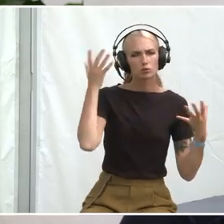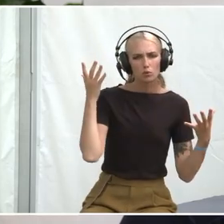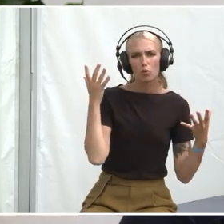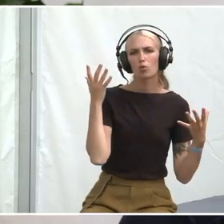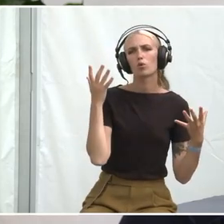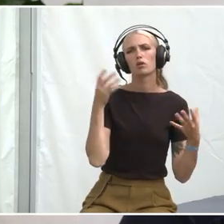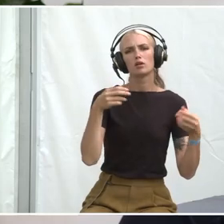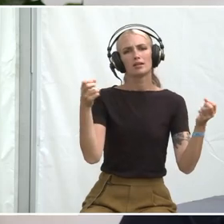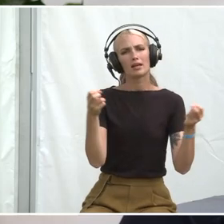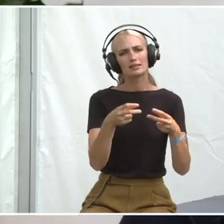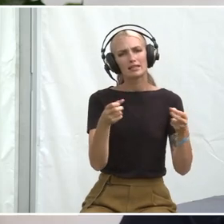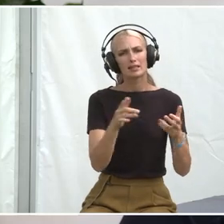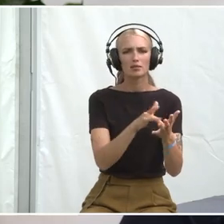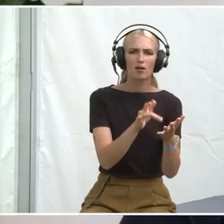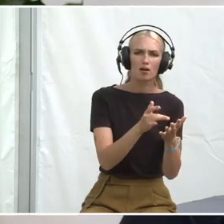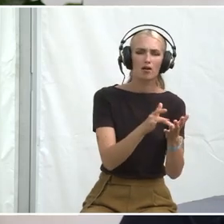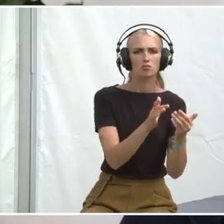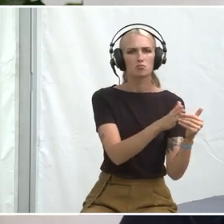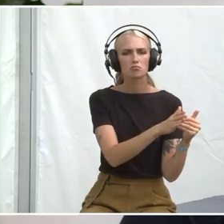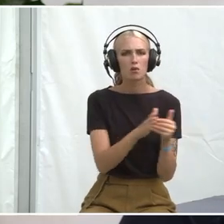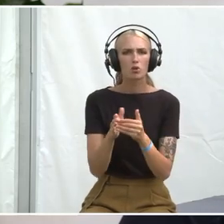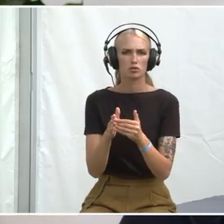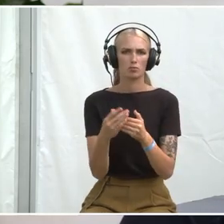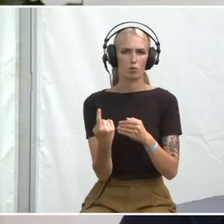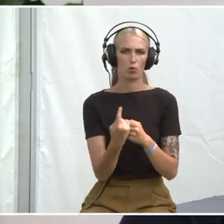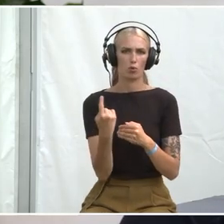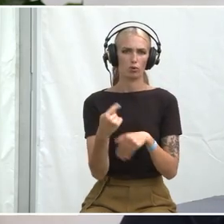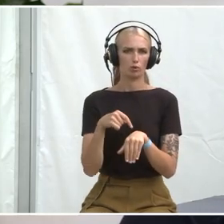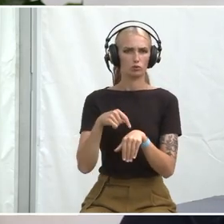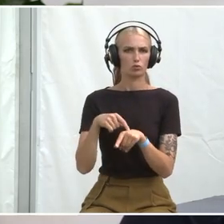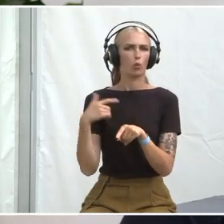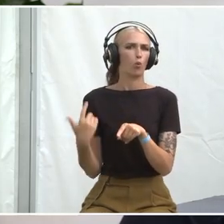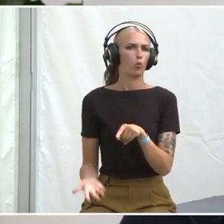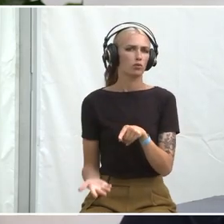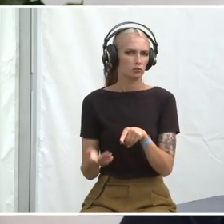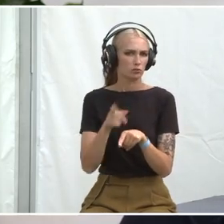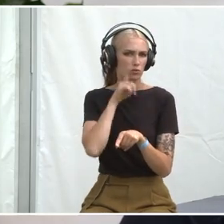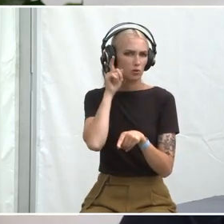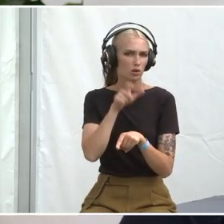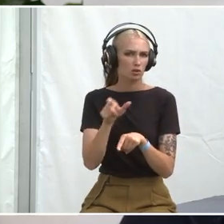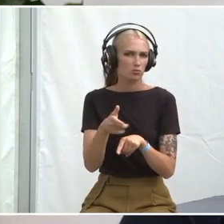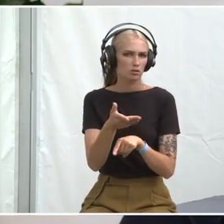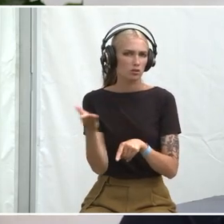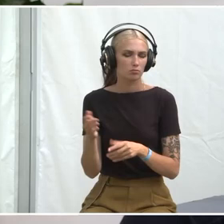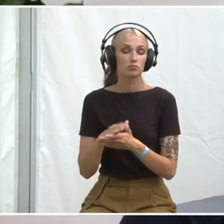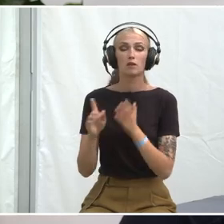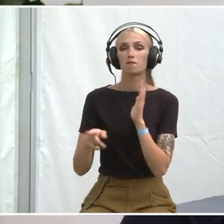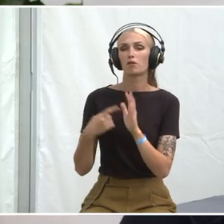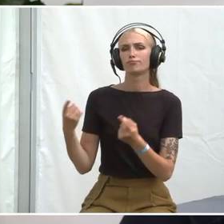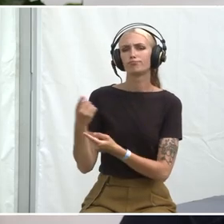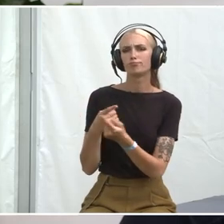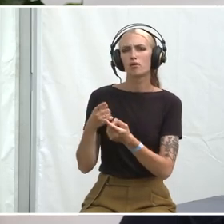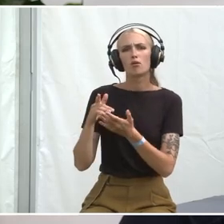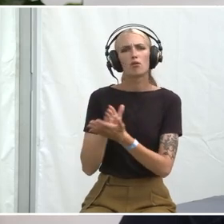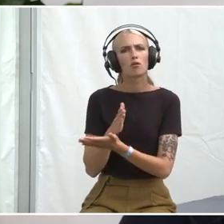and digital factors influencing the rising loneliness among youth. We'll also try to explore some solutions